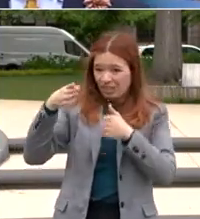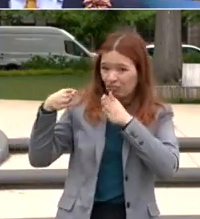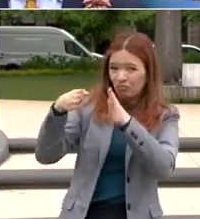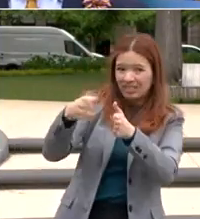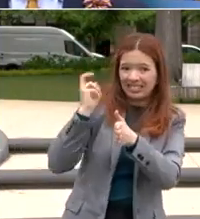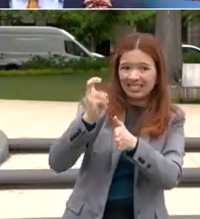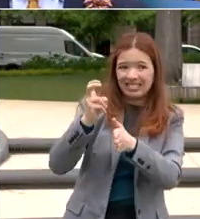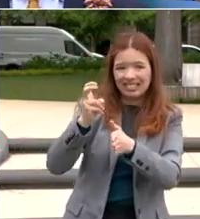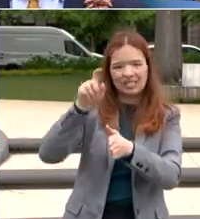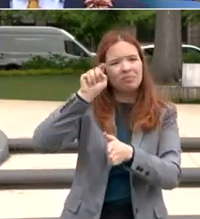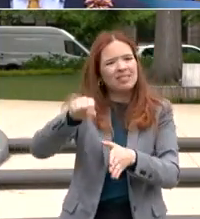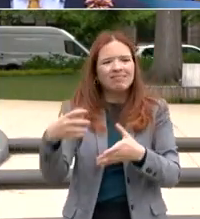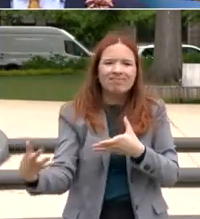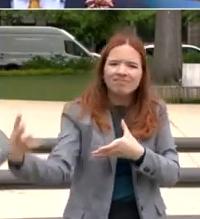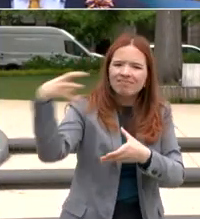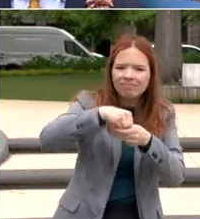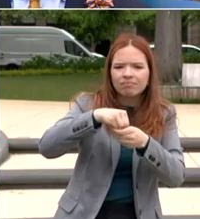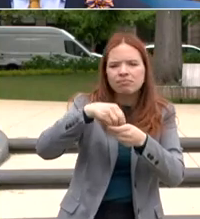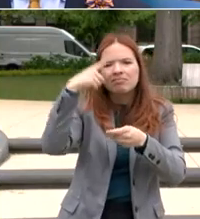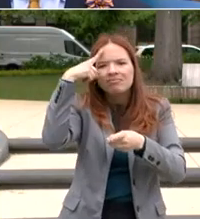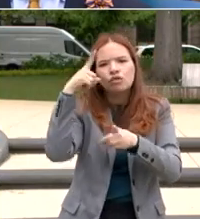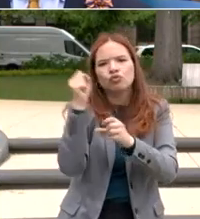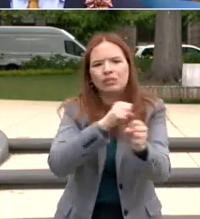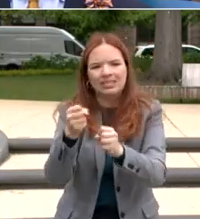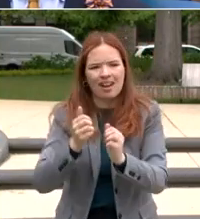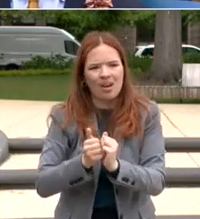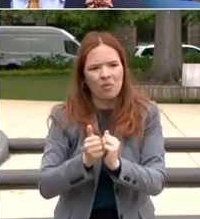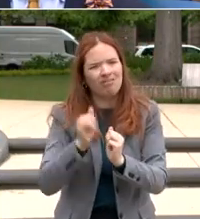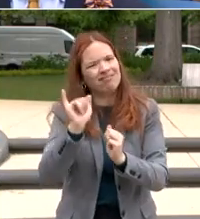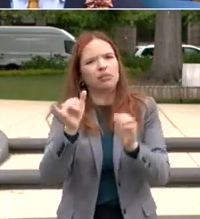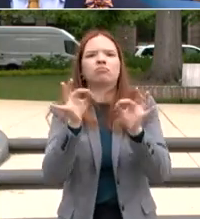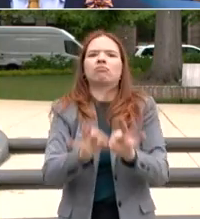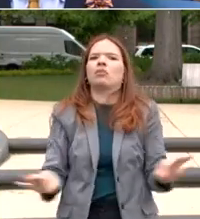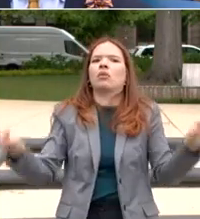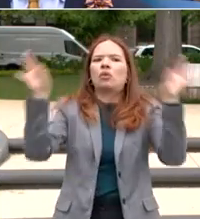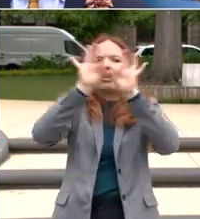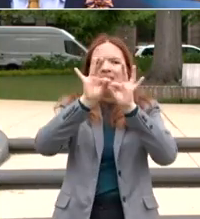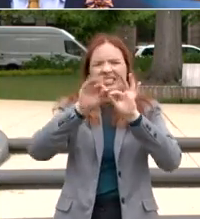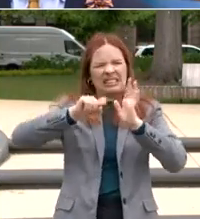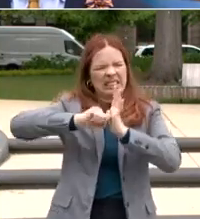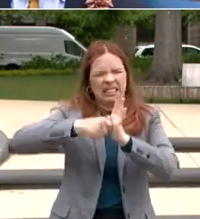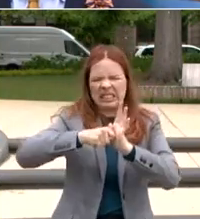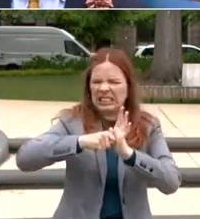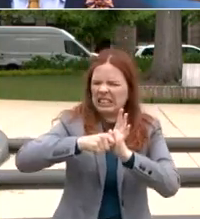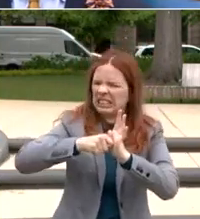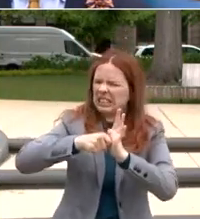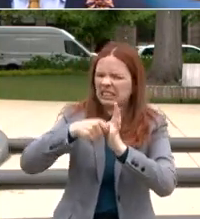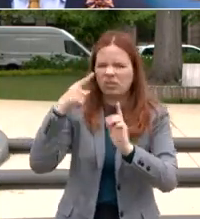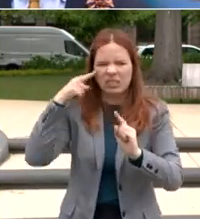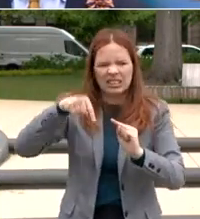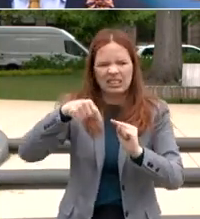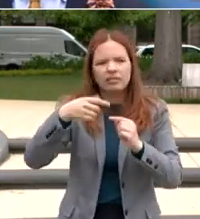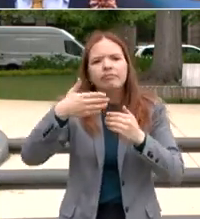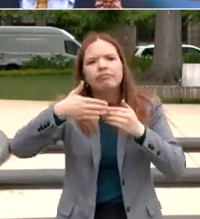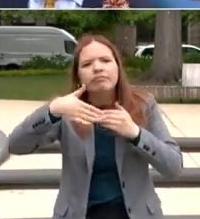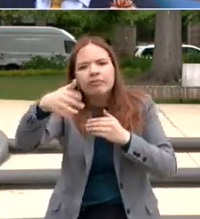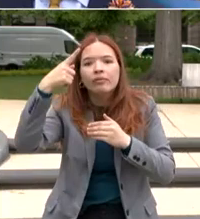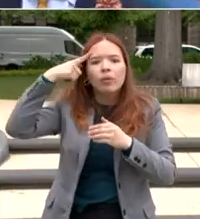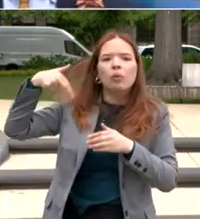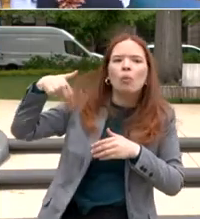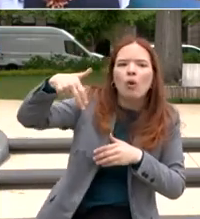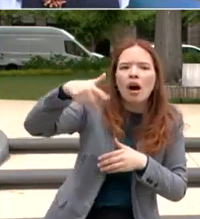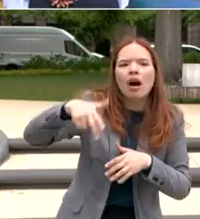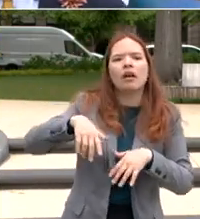It's designed to make a key throughway more accessible for pedestrians, drivers, and crucially for our